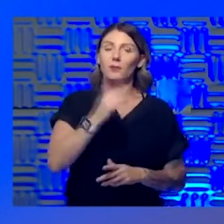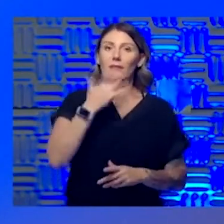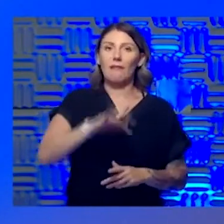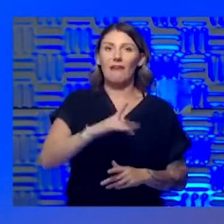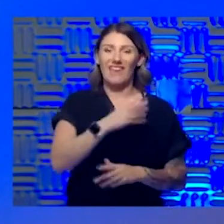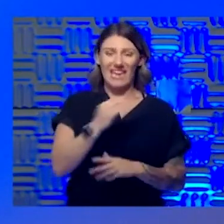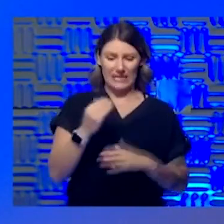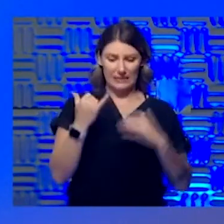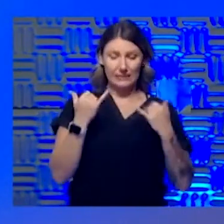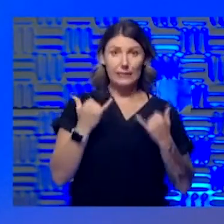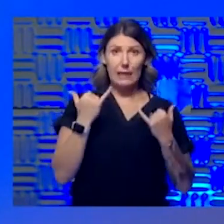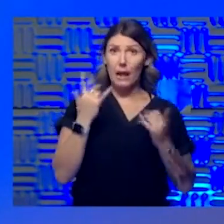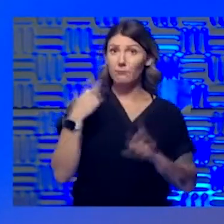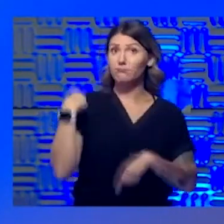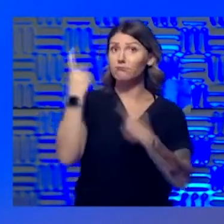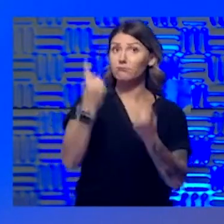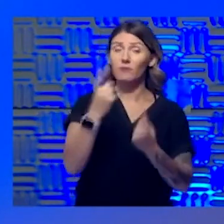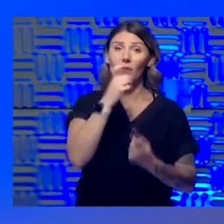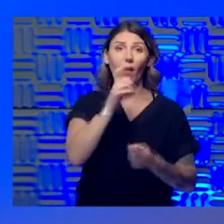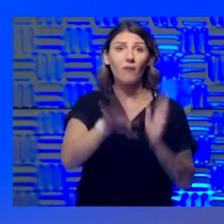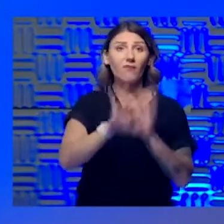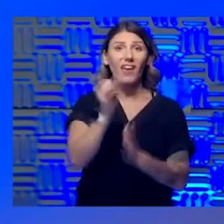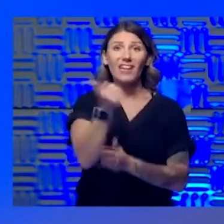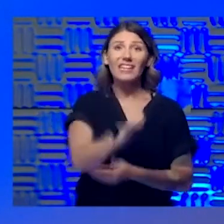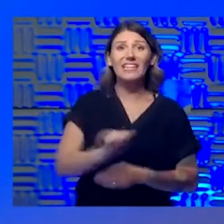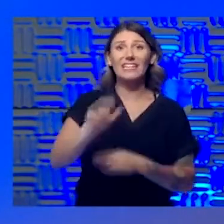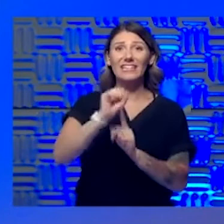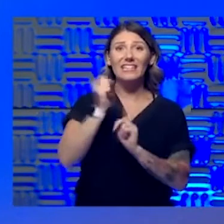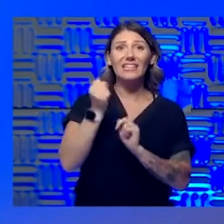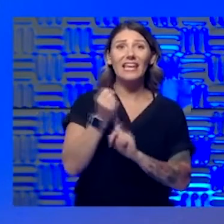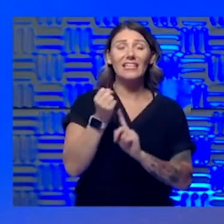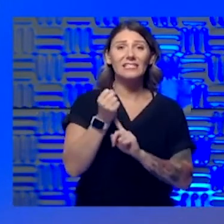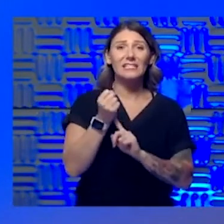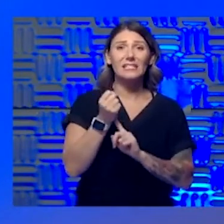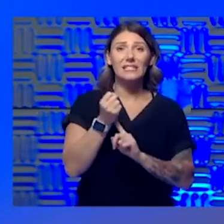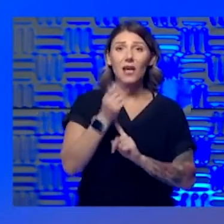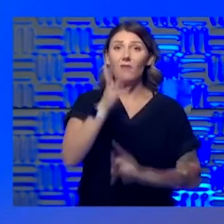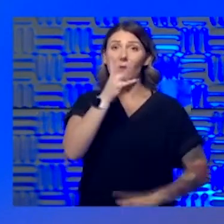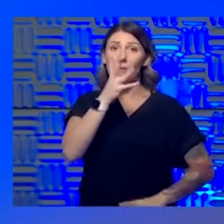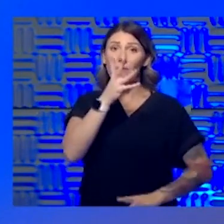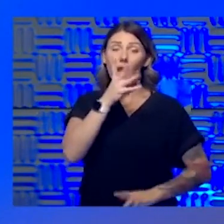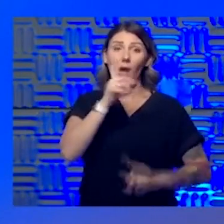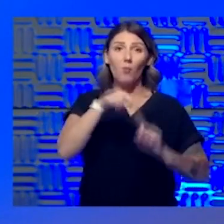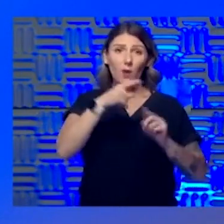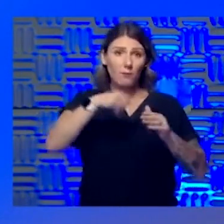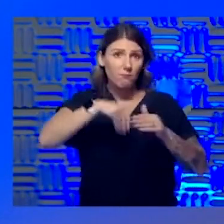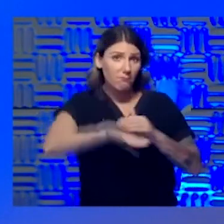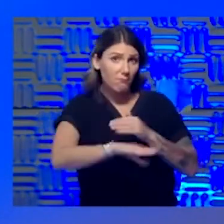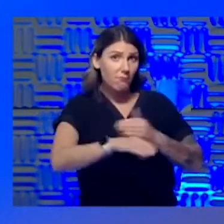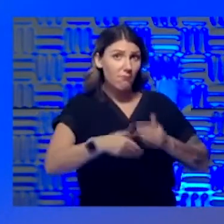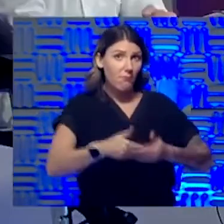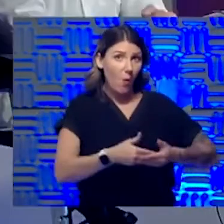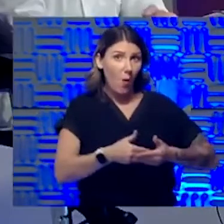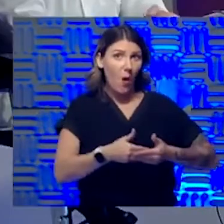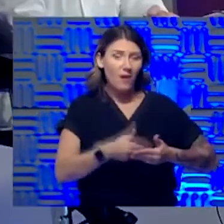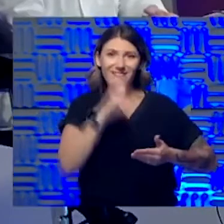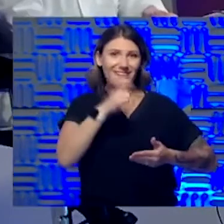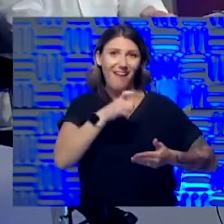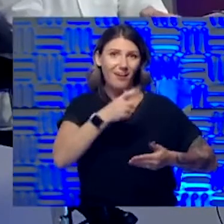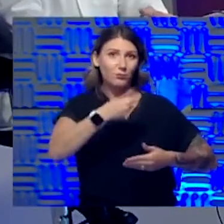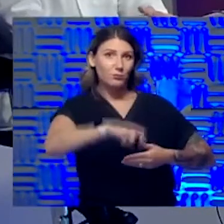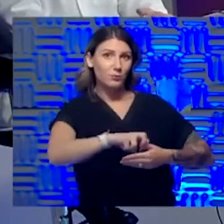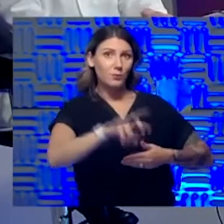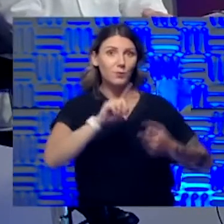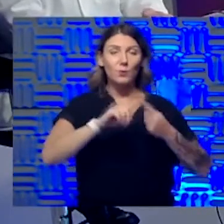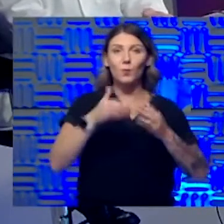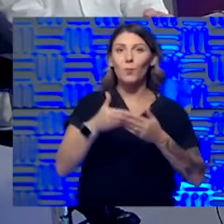still haven't found any cases of mom giving it to baby or vertical transmission, as we would say. So as we finish